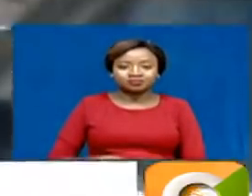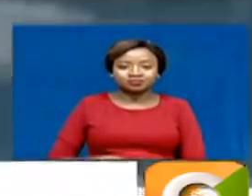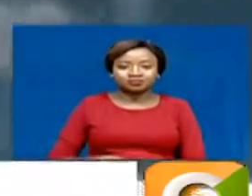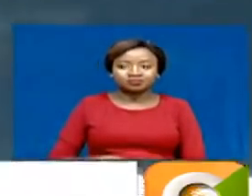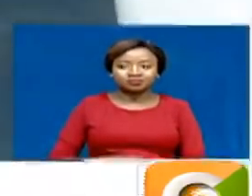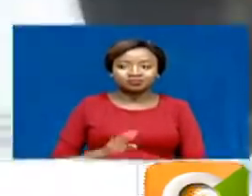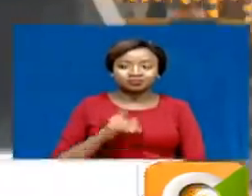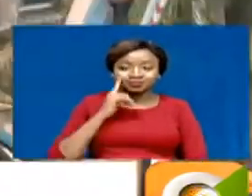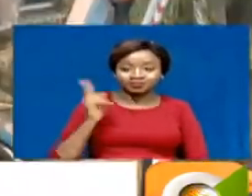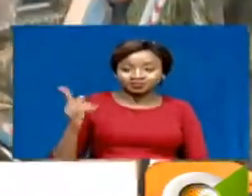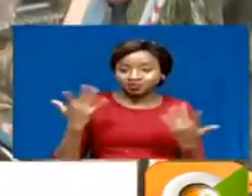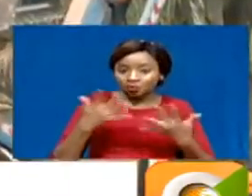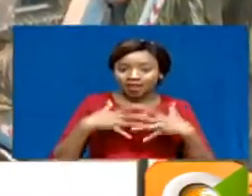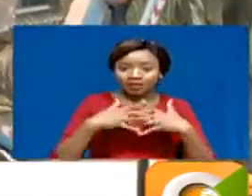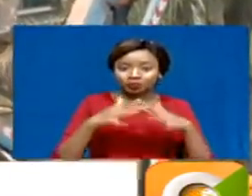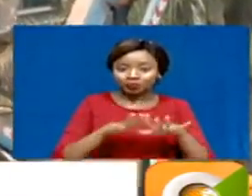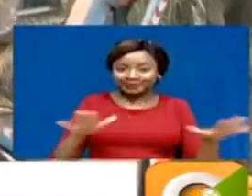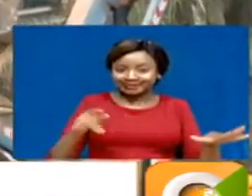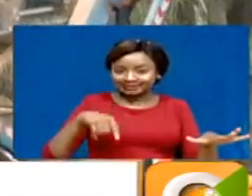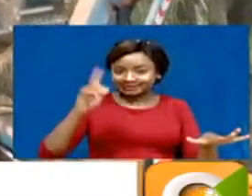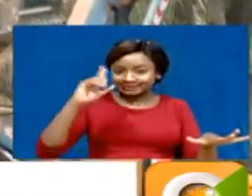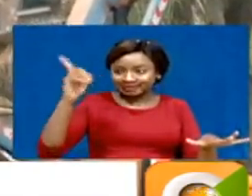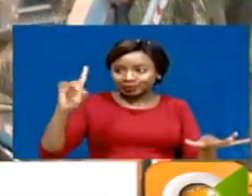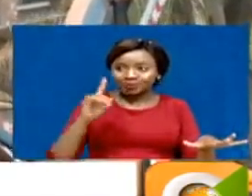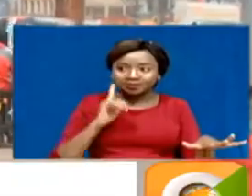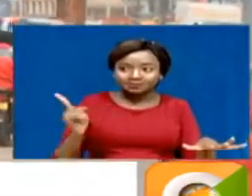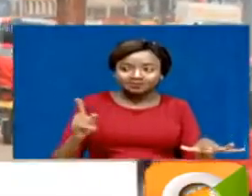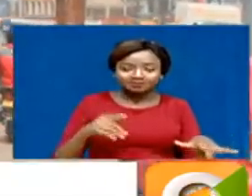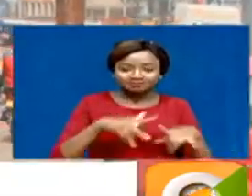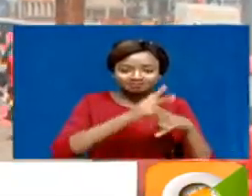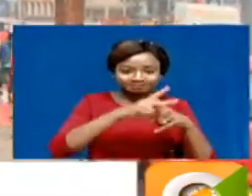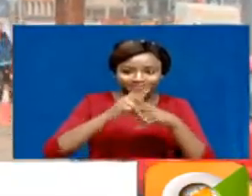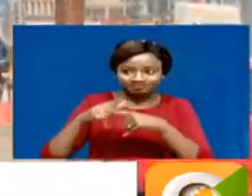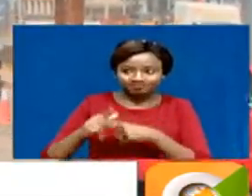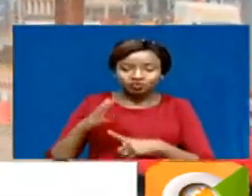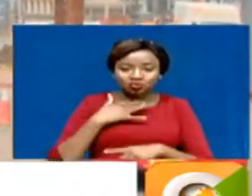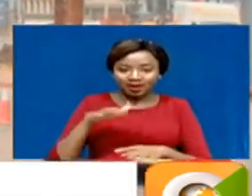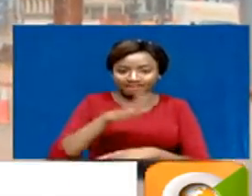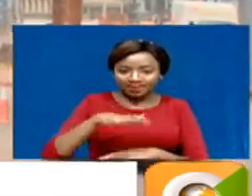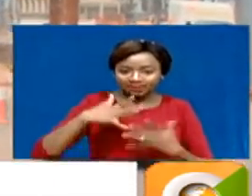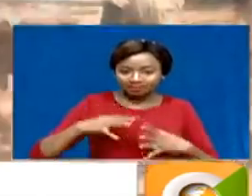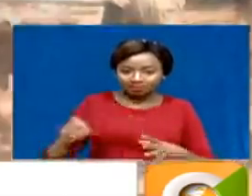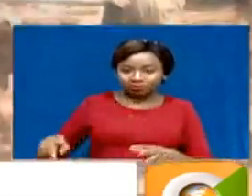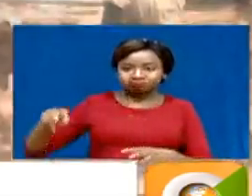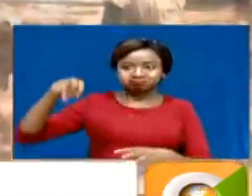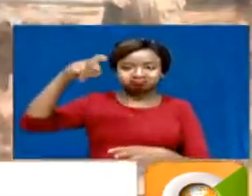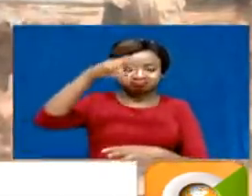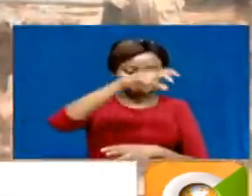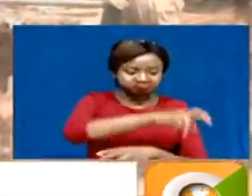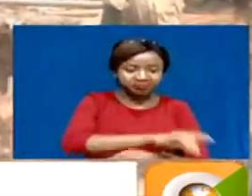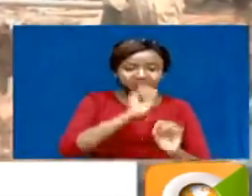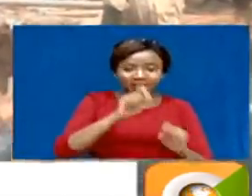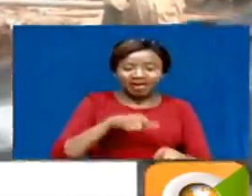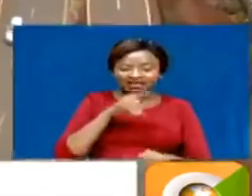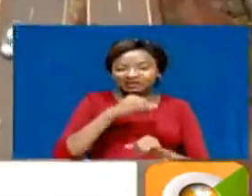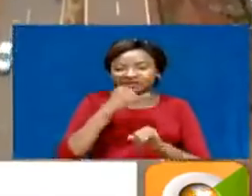Here in Westlands, Nairobi, construction workers are busy putting together a footbridge along the expressway. This being part of the